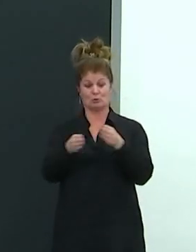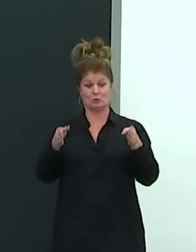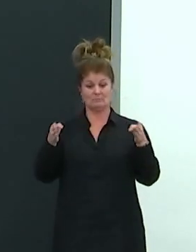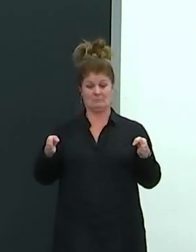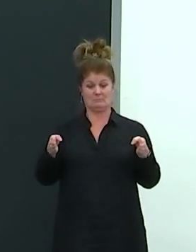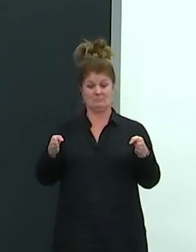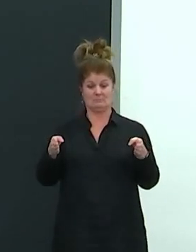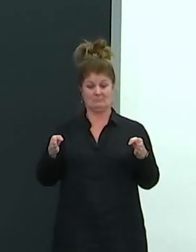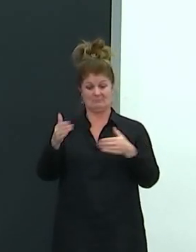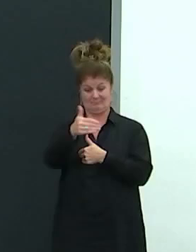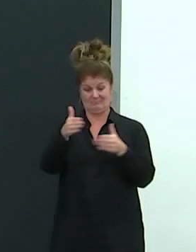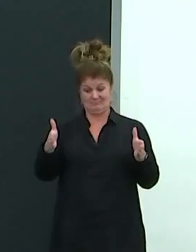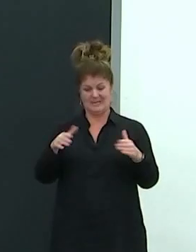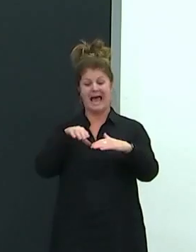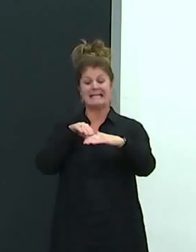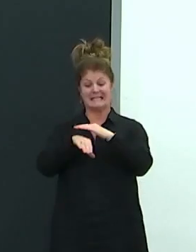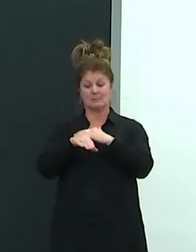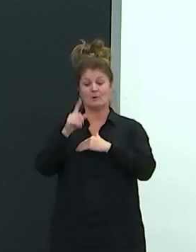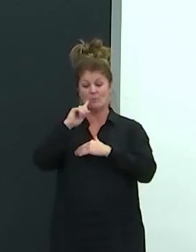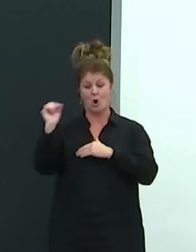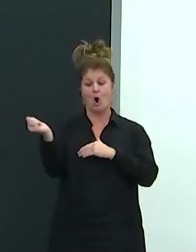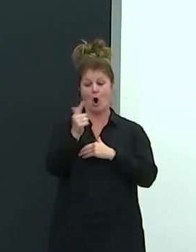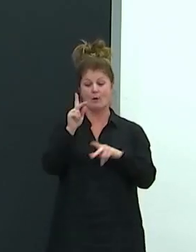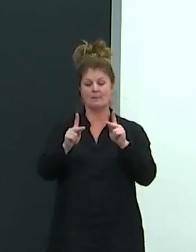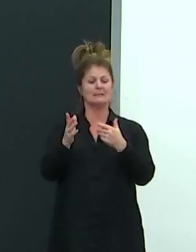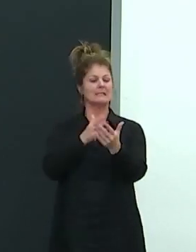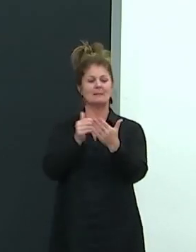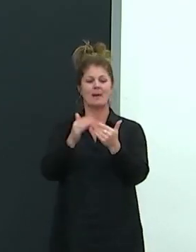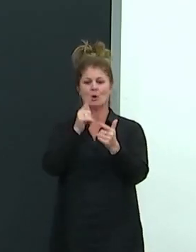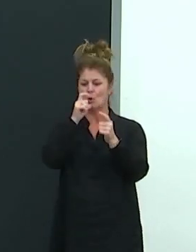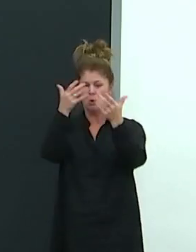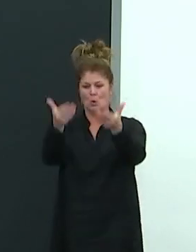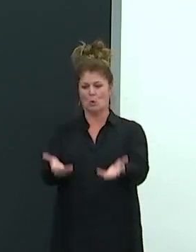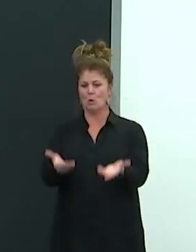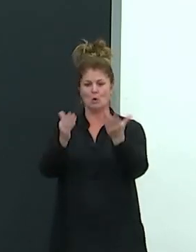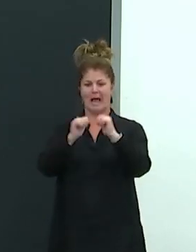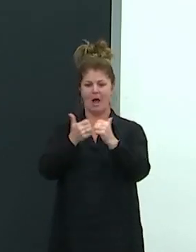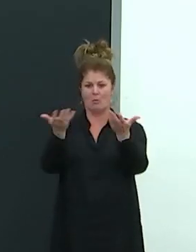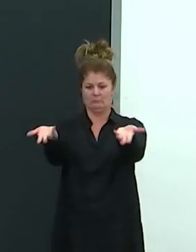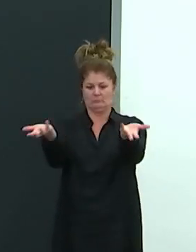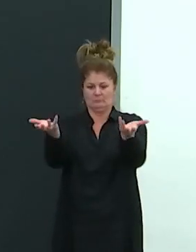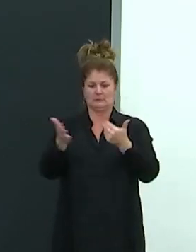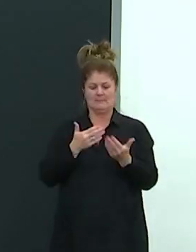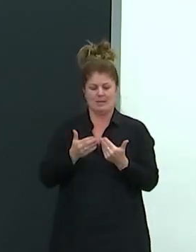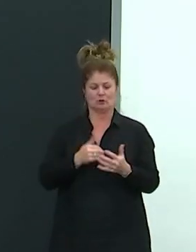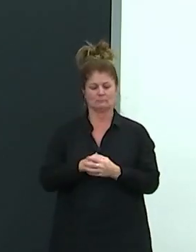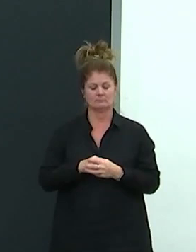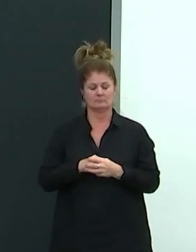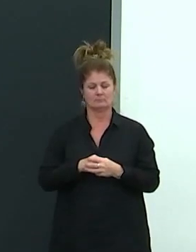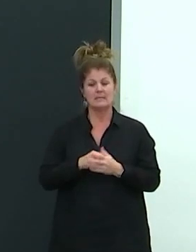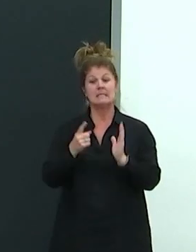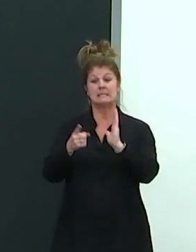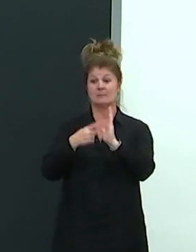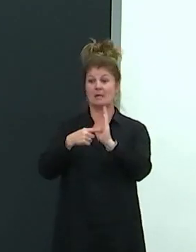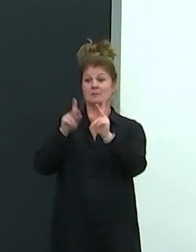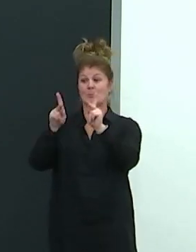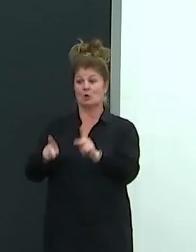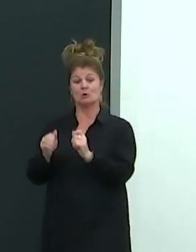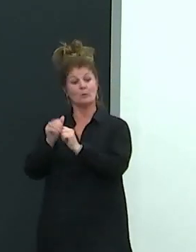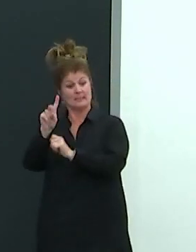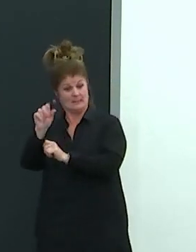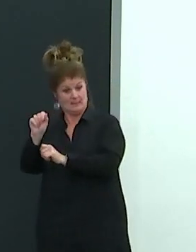accessible to everybody, no matter how you come. And a lot of times, that could be an individual with a disability,